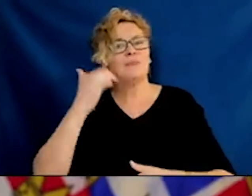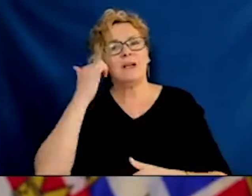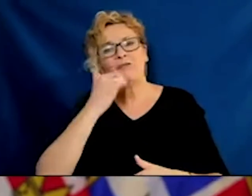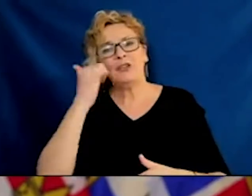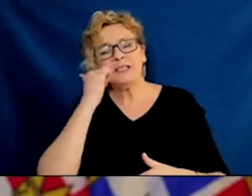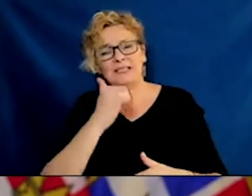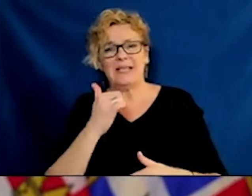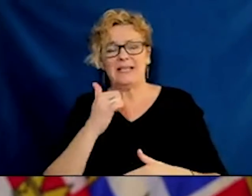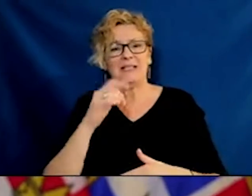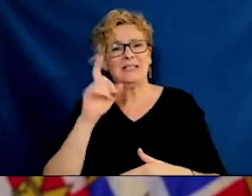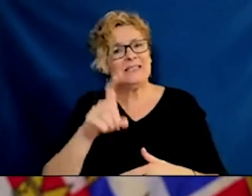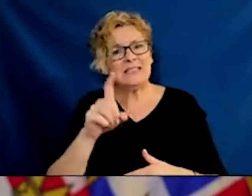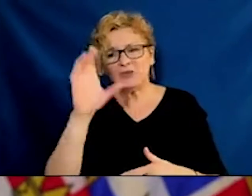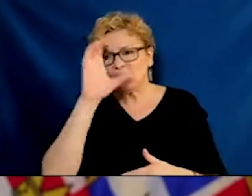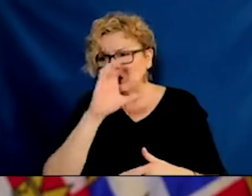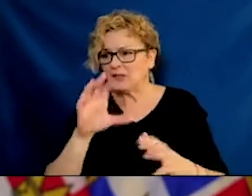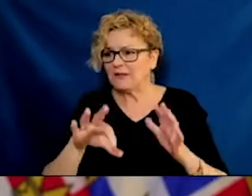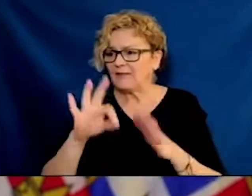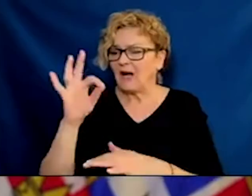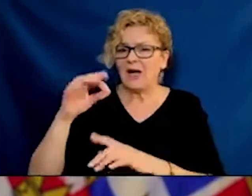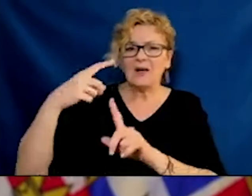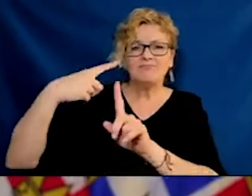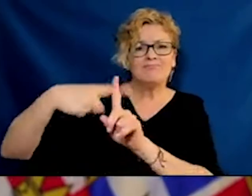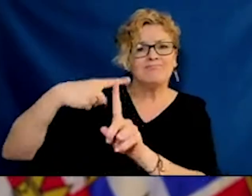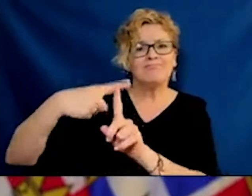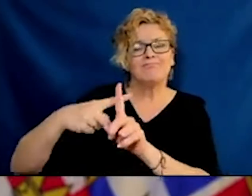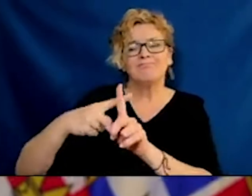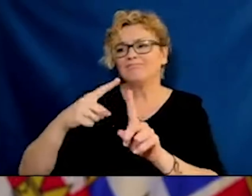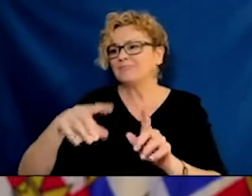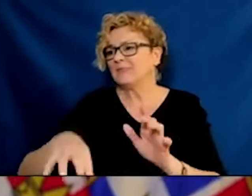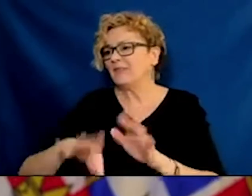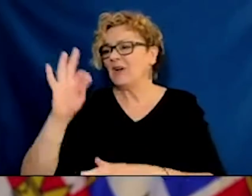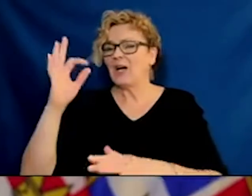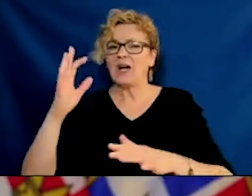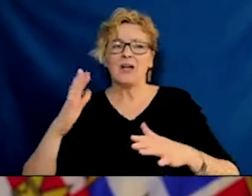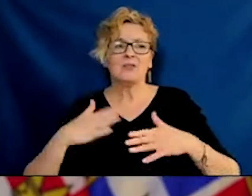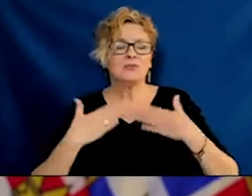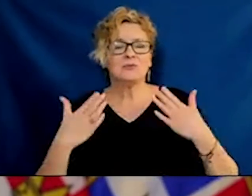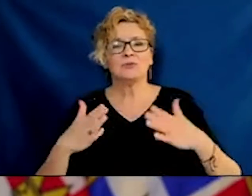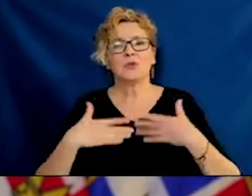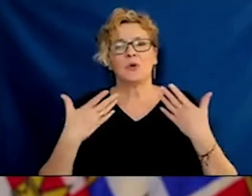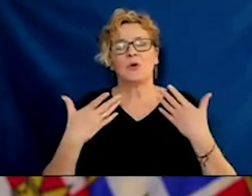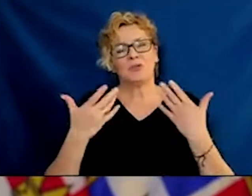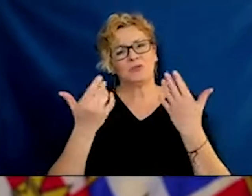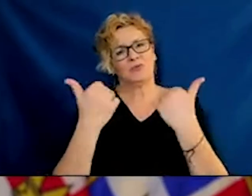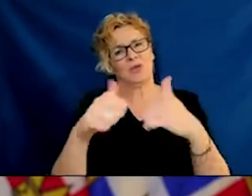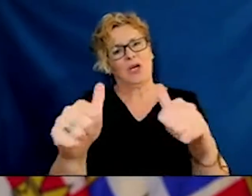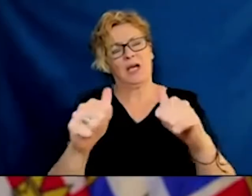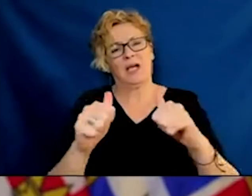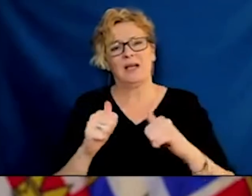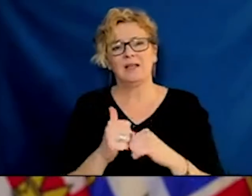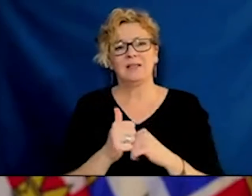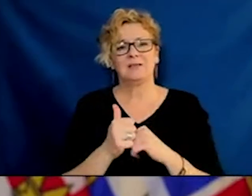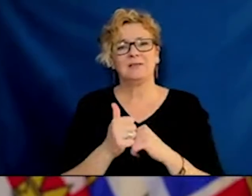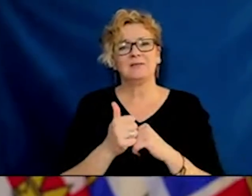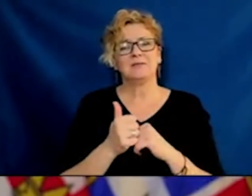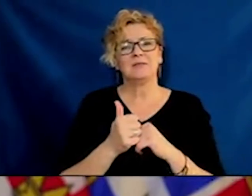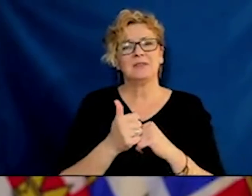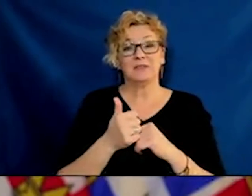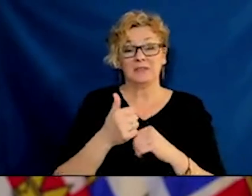We know there are things that we can do to support each other. We know how important it is to go outside every